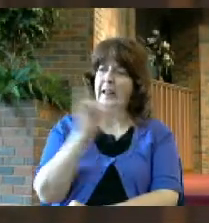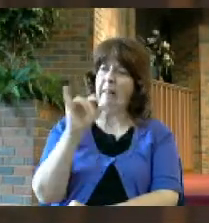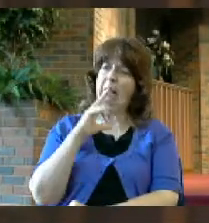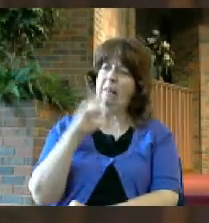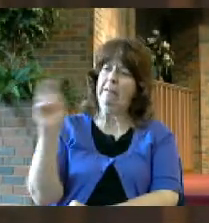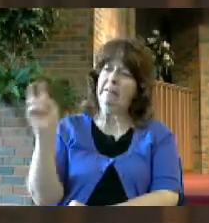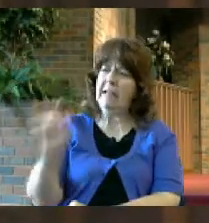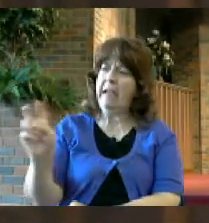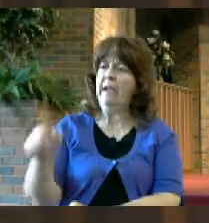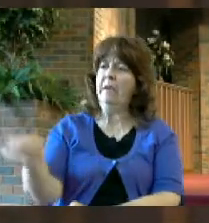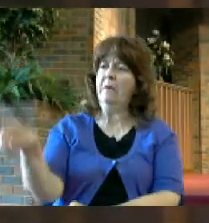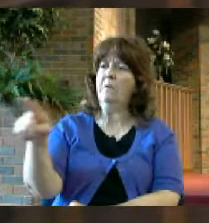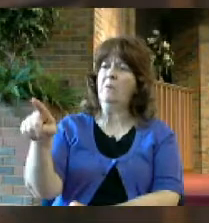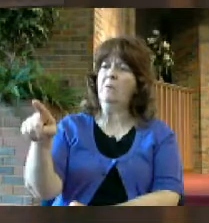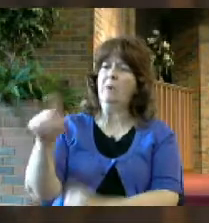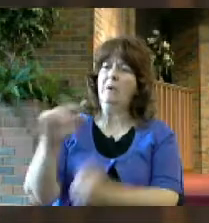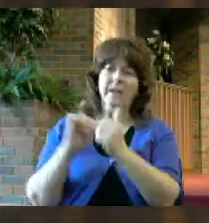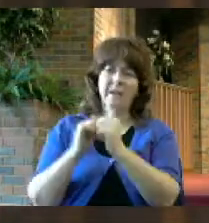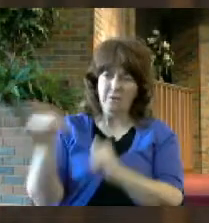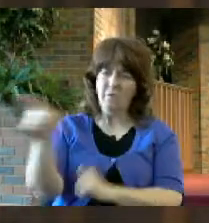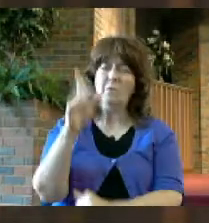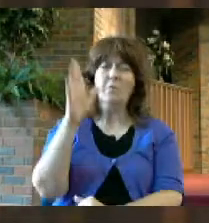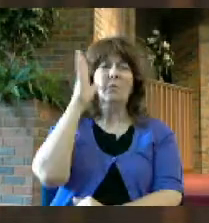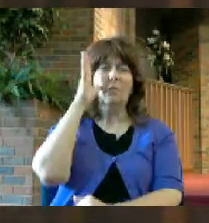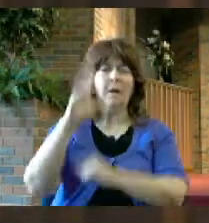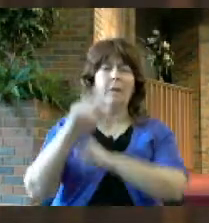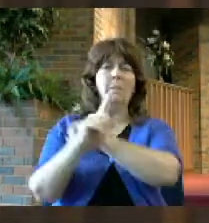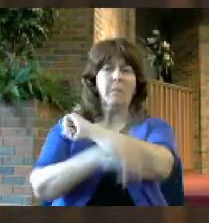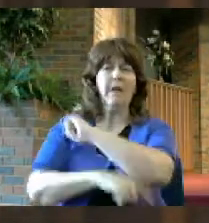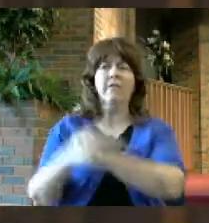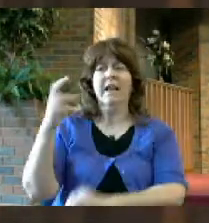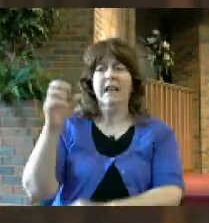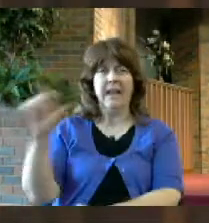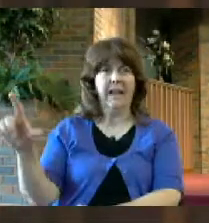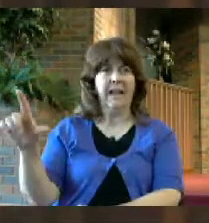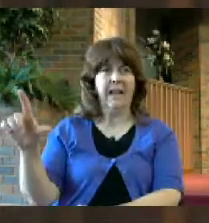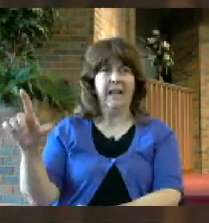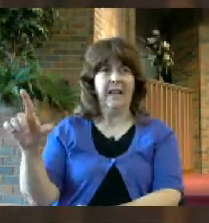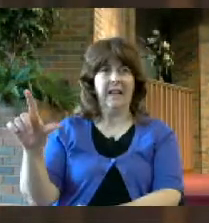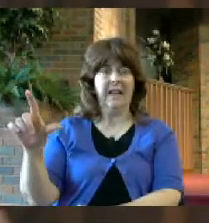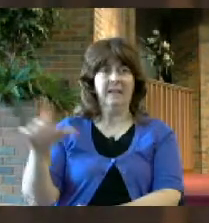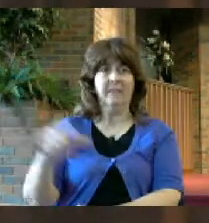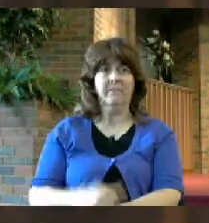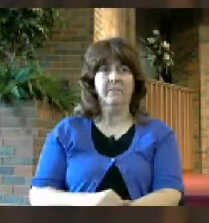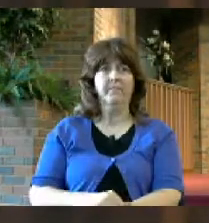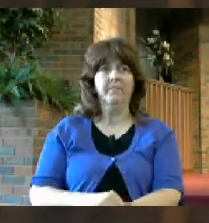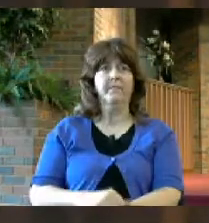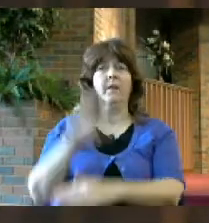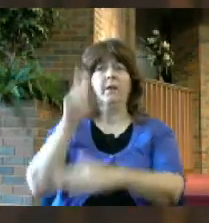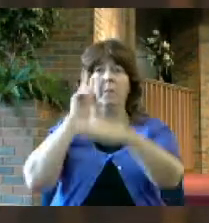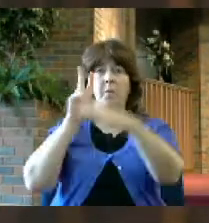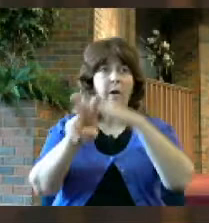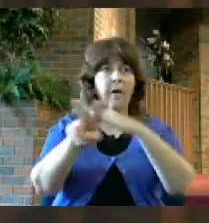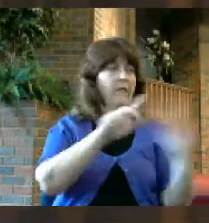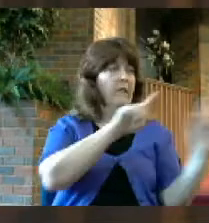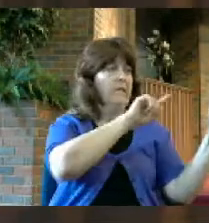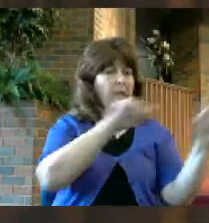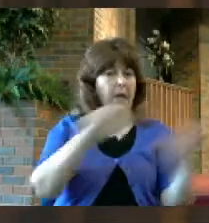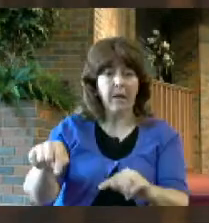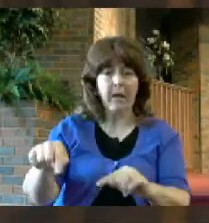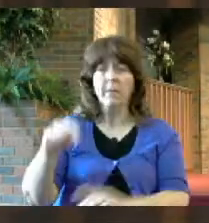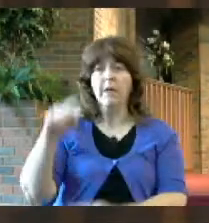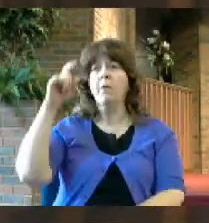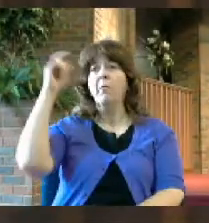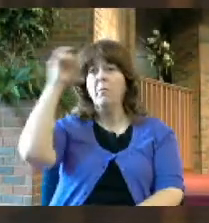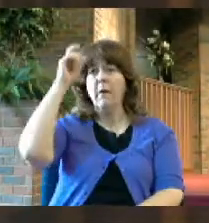the condemnation of hell? Therefore, indeed, I send you prophets, wise men and scribes. Some of them you